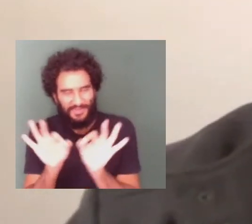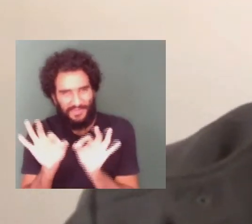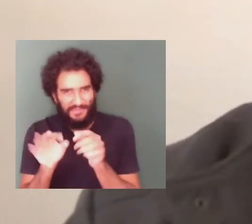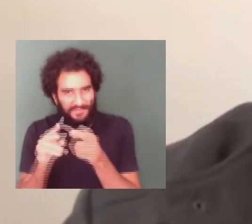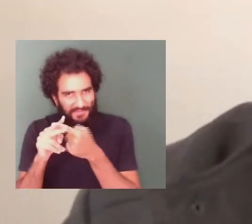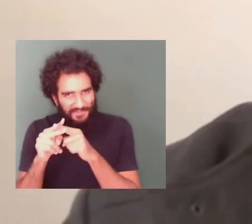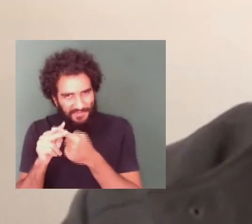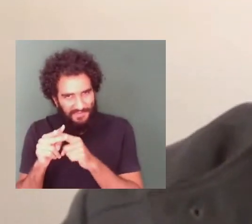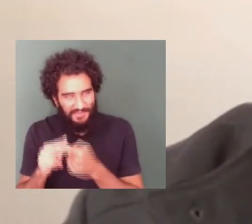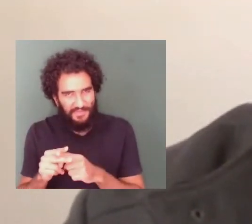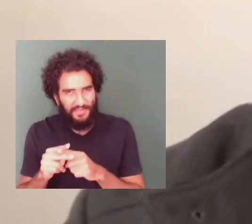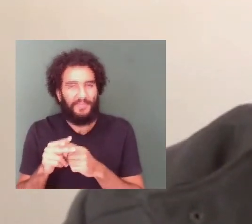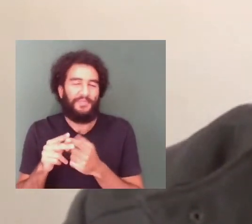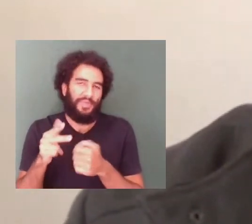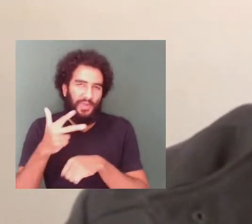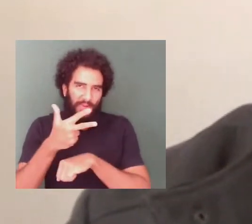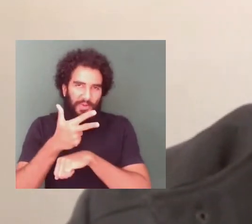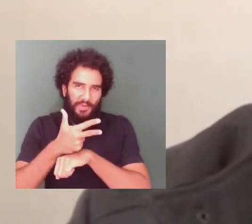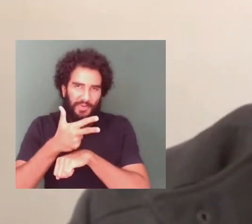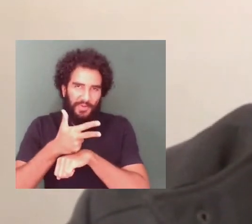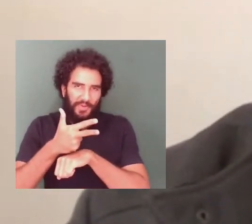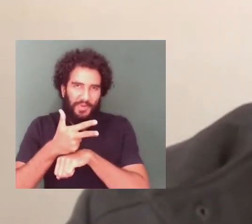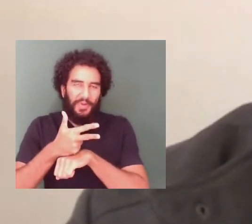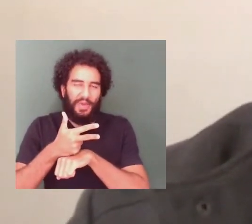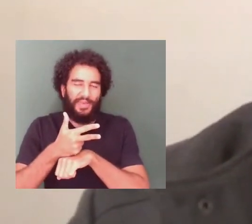the video,